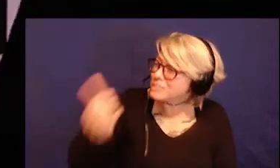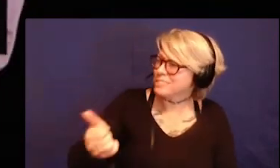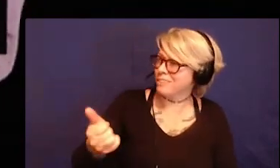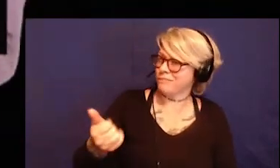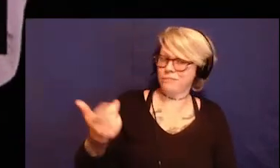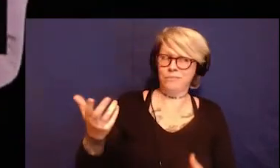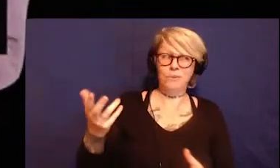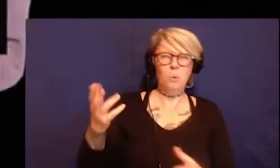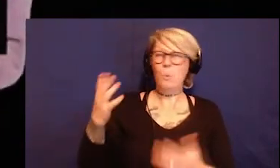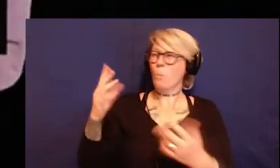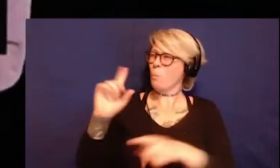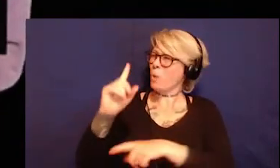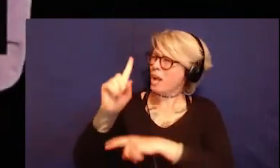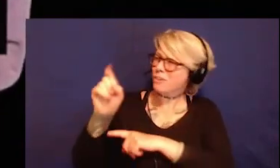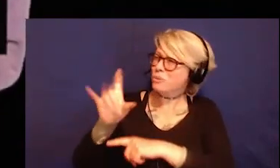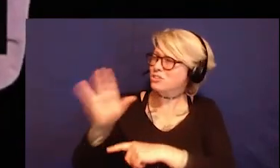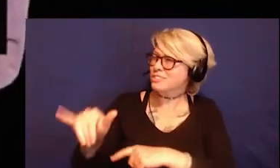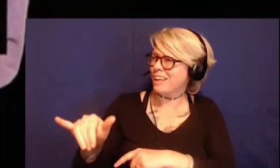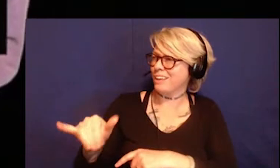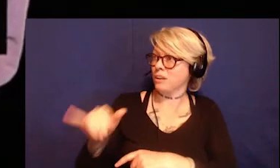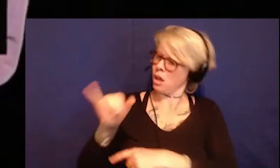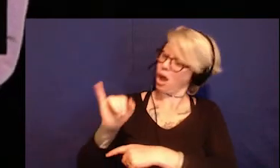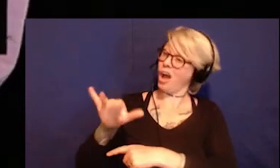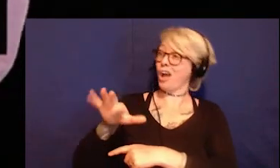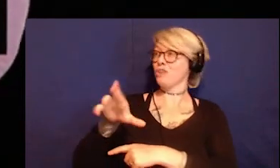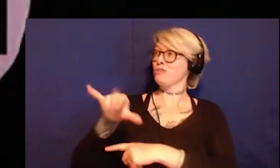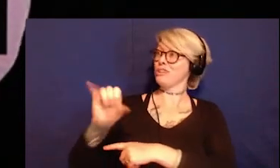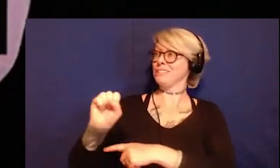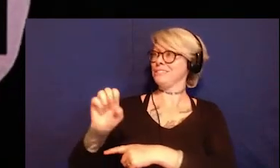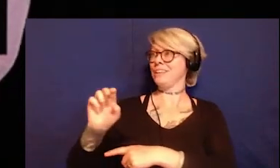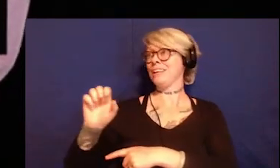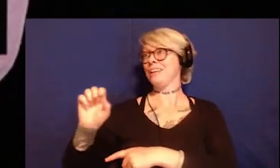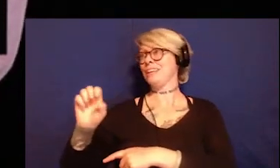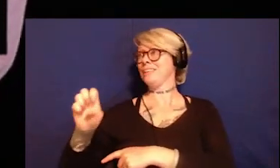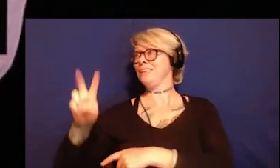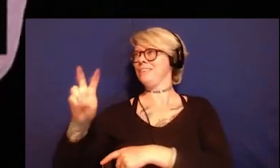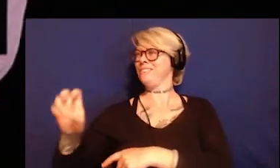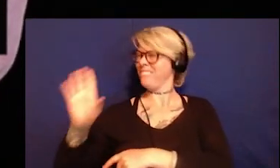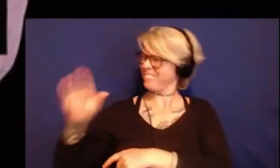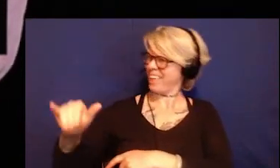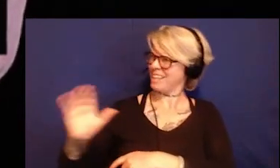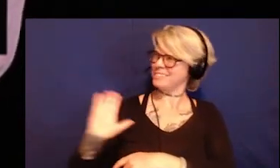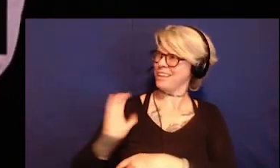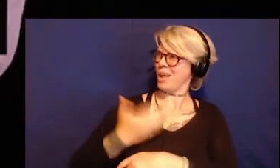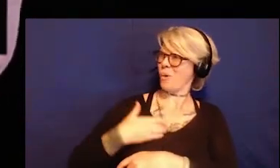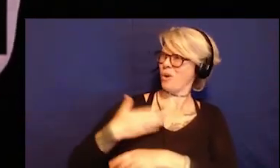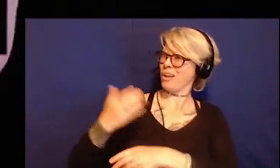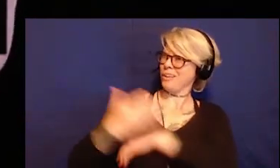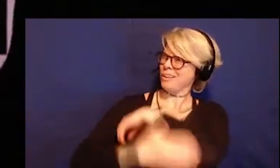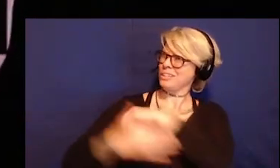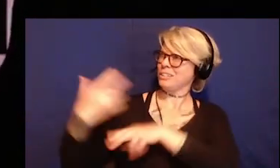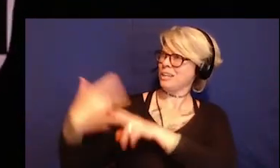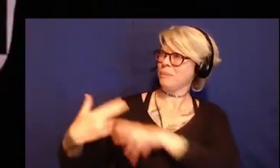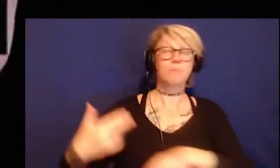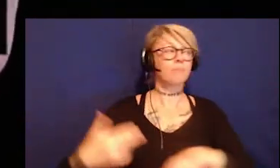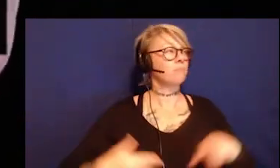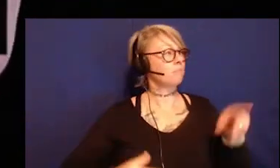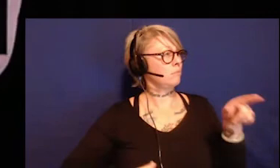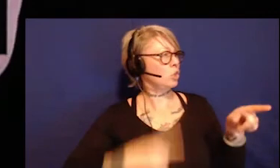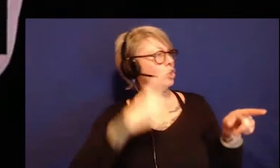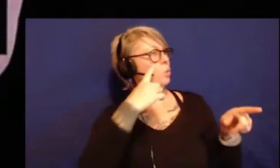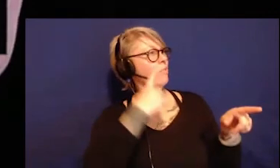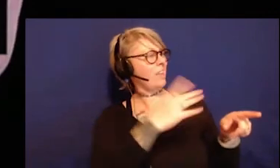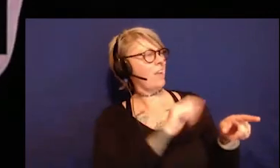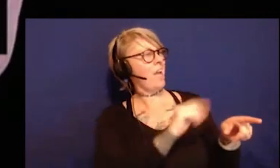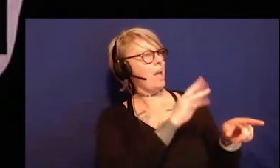names are Iris and Eve? They're not. Mom chose them. You think that Abigail's would be a bit more ethnic? That's not